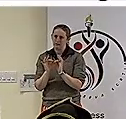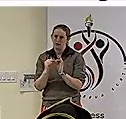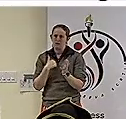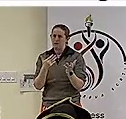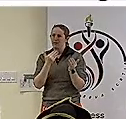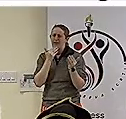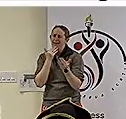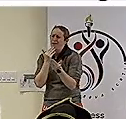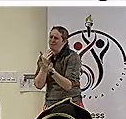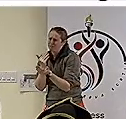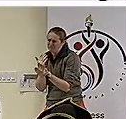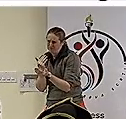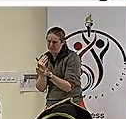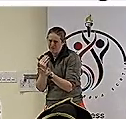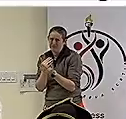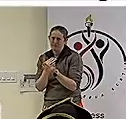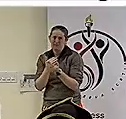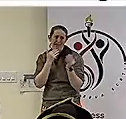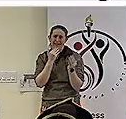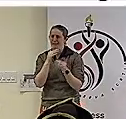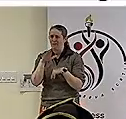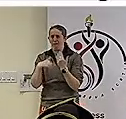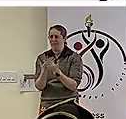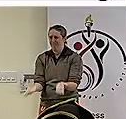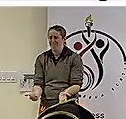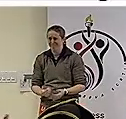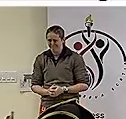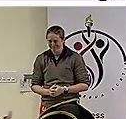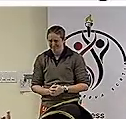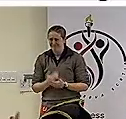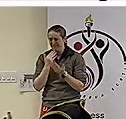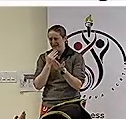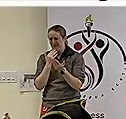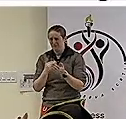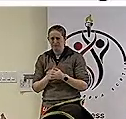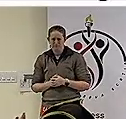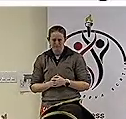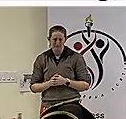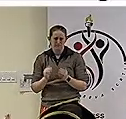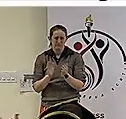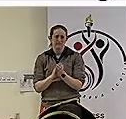and thank you. Okay, bye. Yeah.